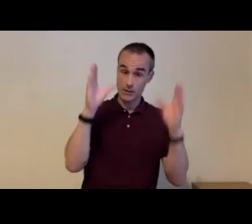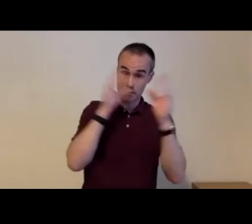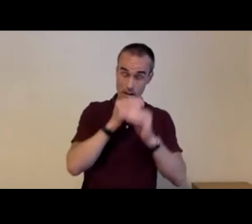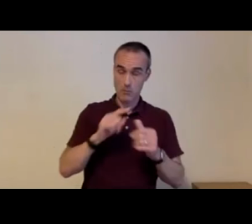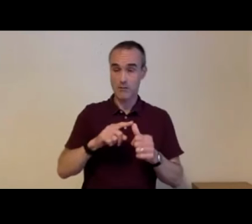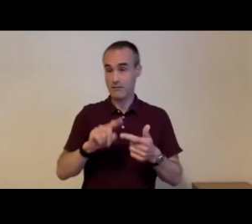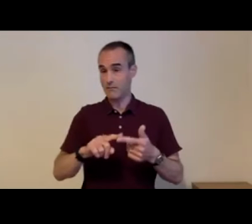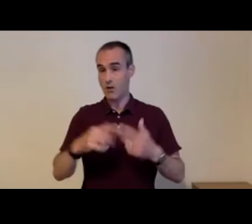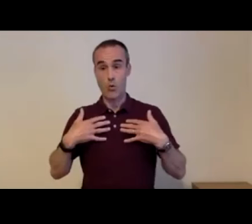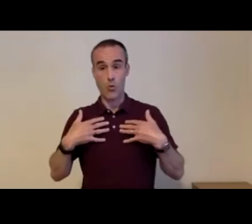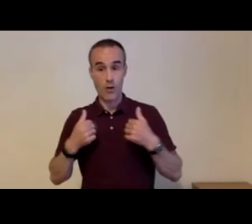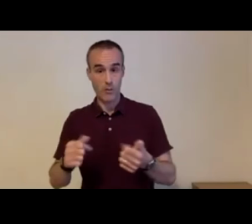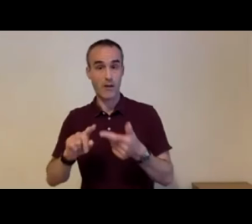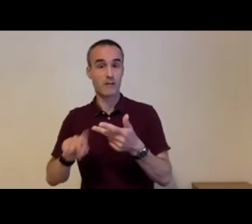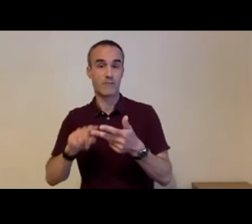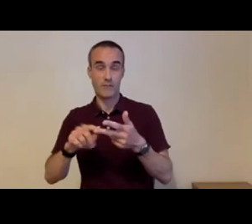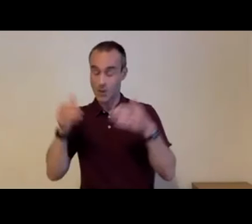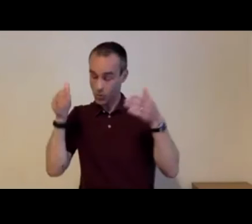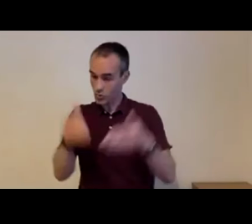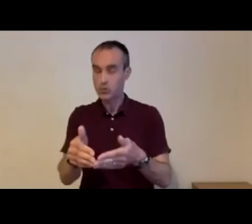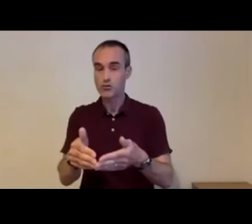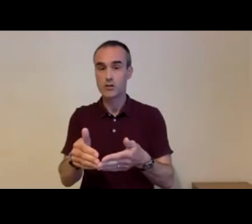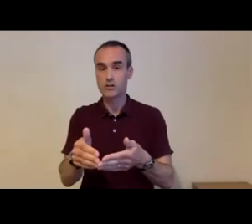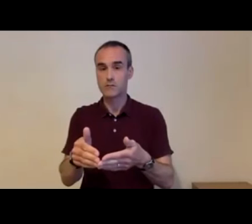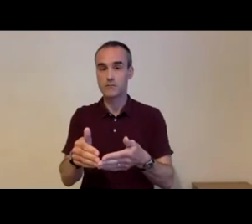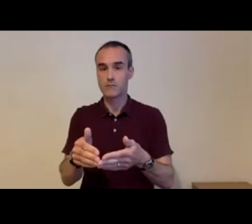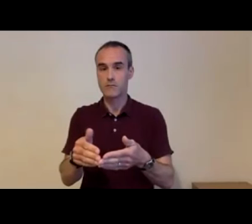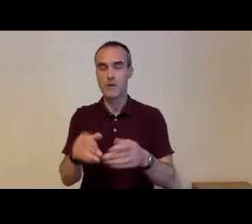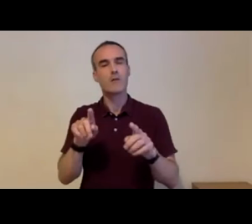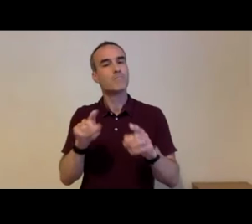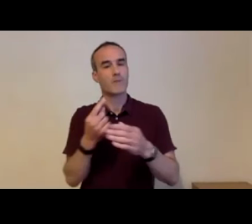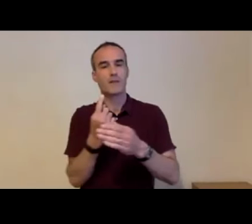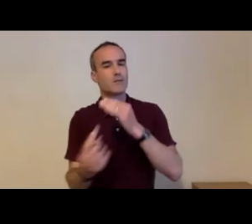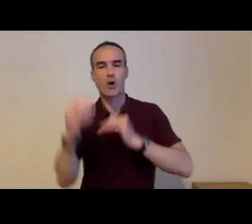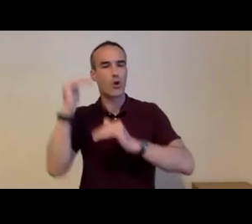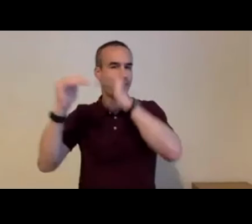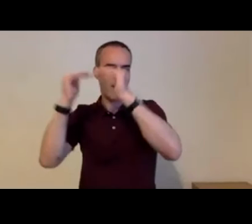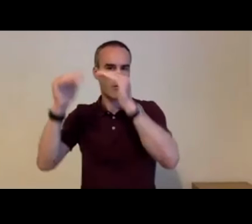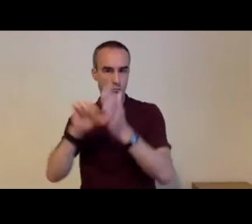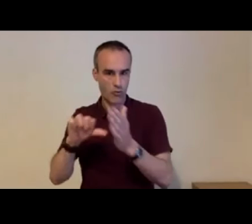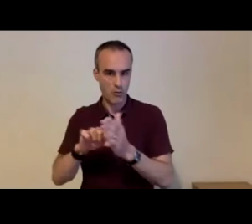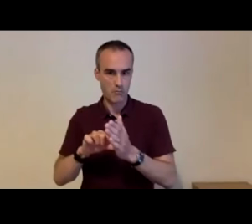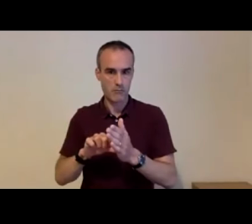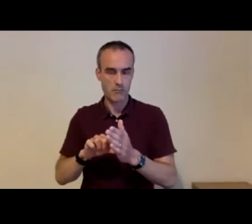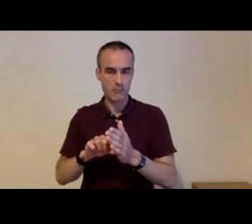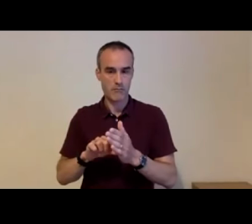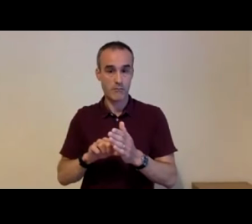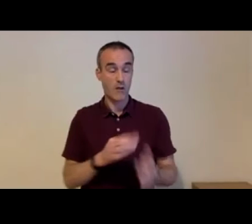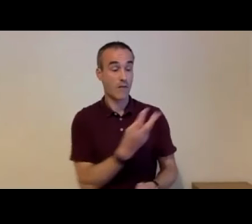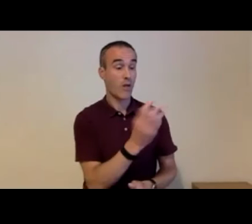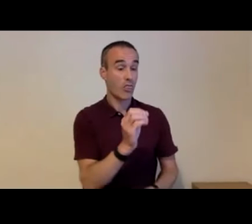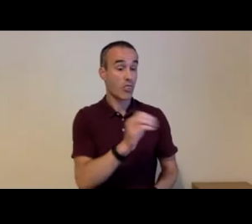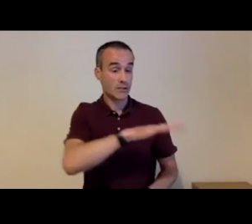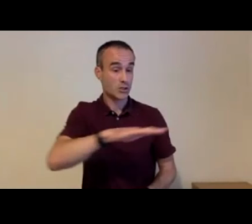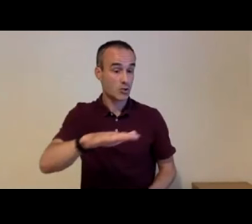well-being, affecting their concentration. And this isn't just an adult problem. 1 in 30 children aged